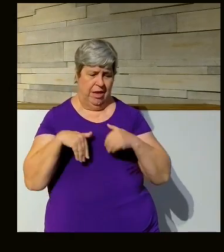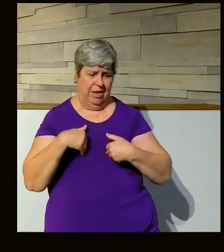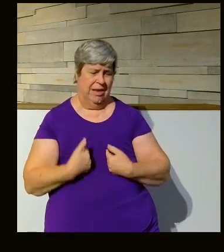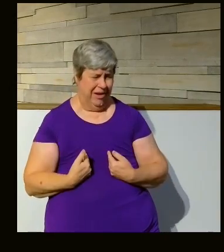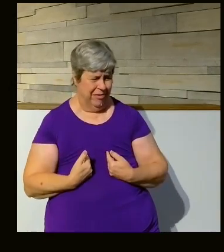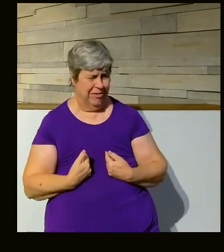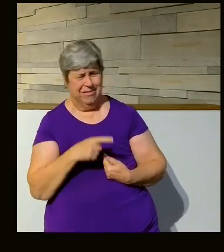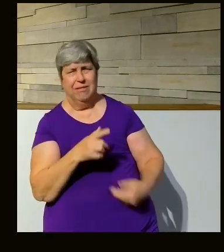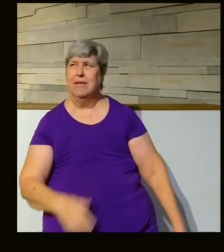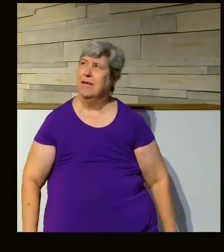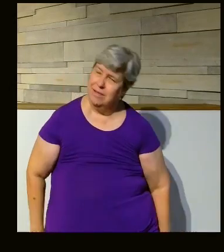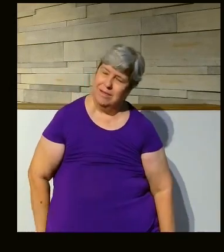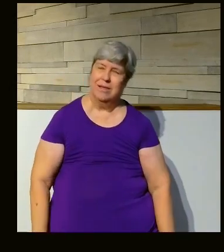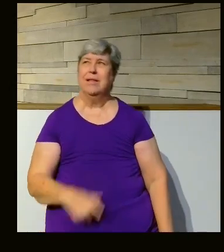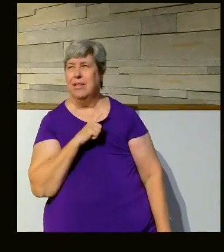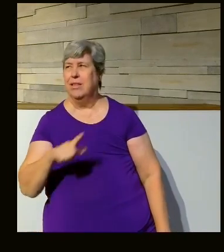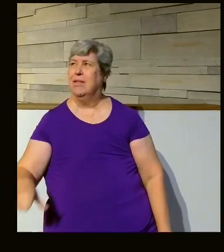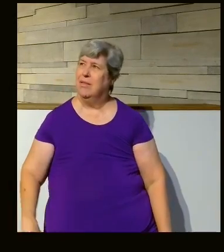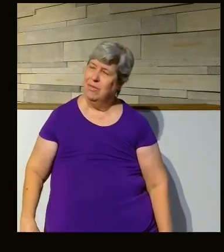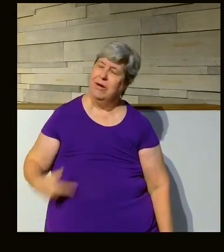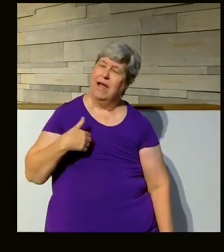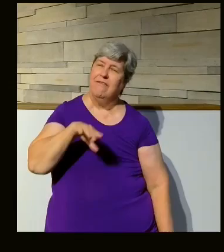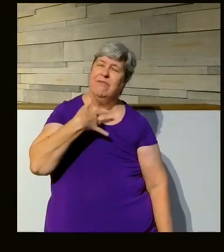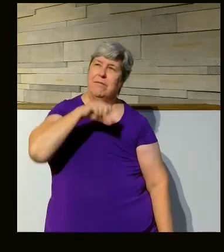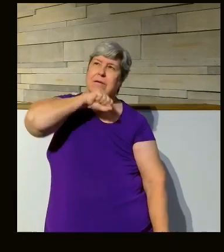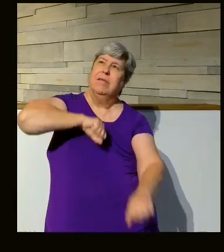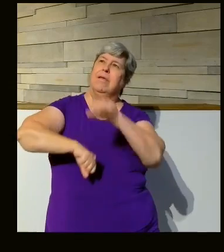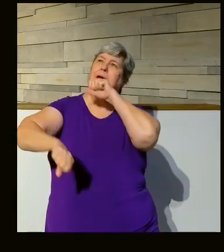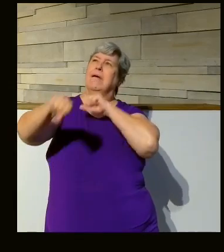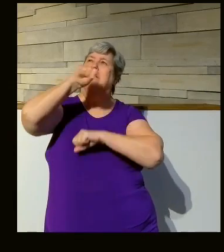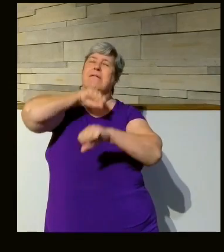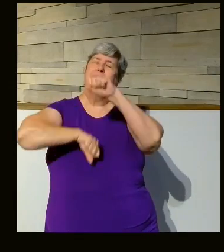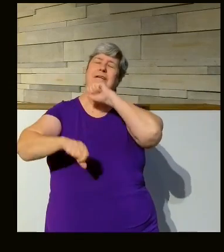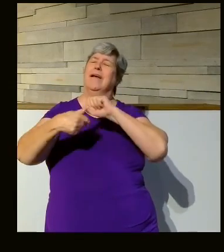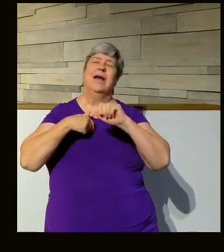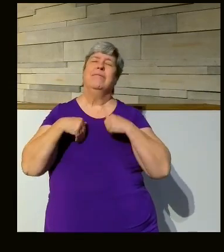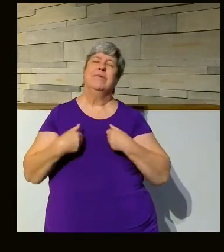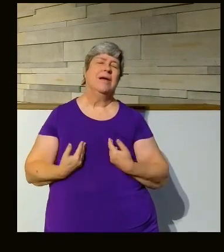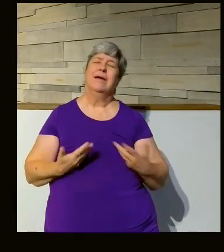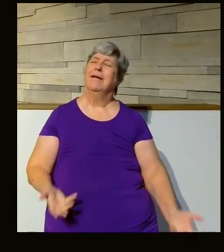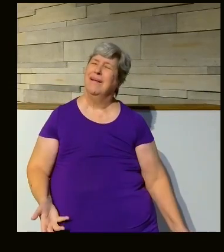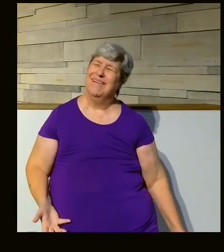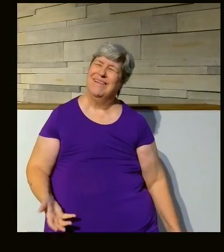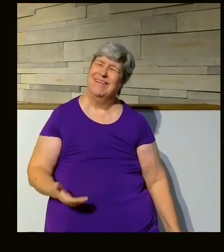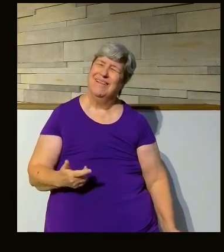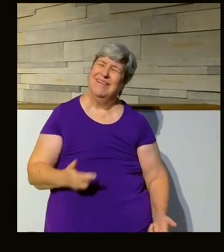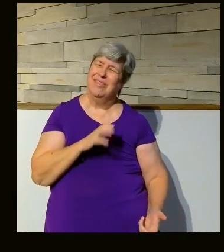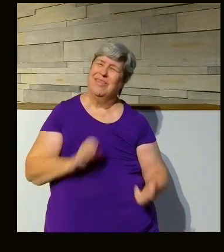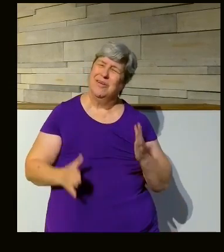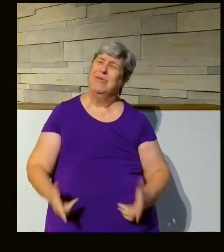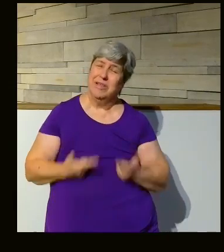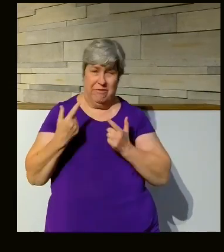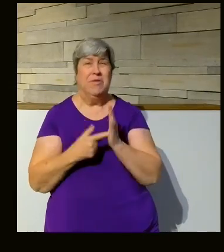ever gotten to that point? It's like, Lord, I've just been beaten on and I'm just so tired. Lord, the Christian life, sometimes it's such a joy